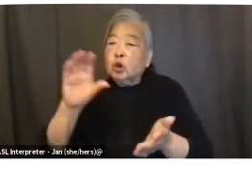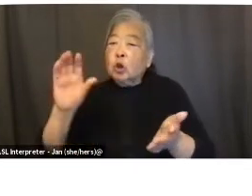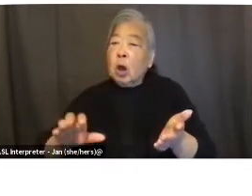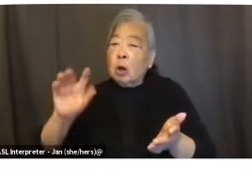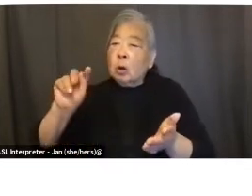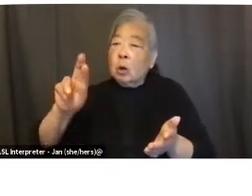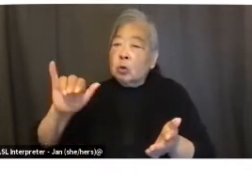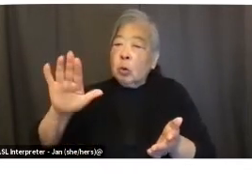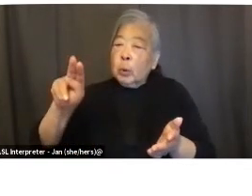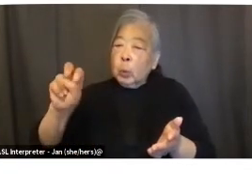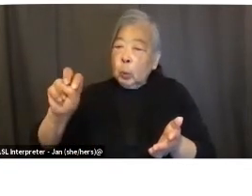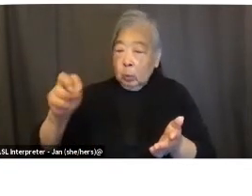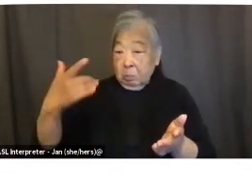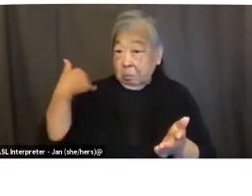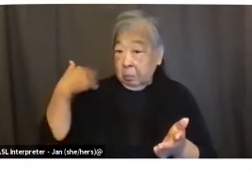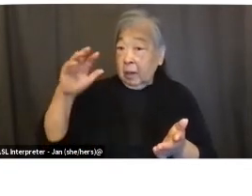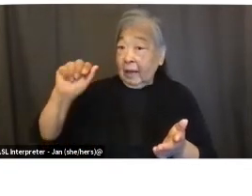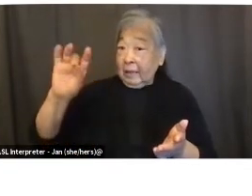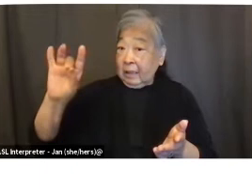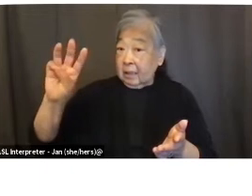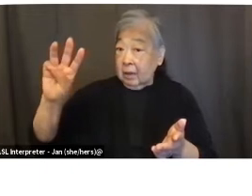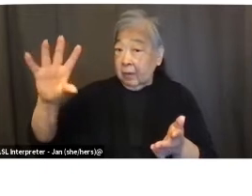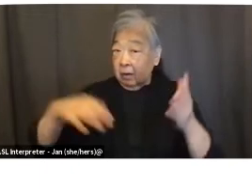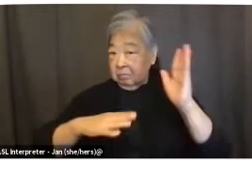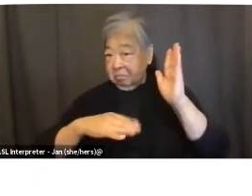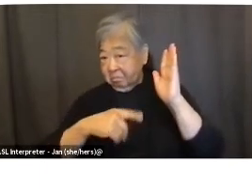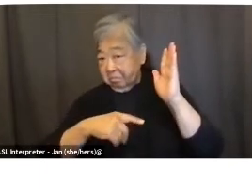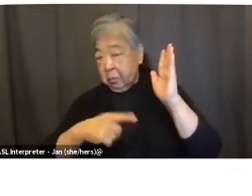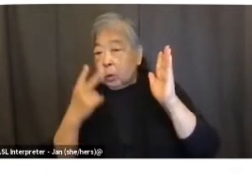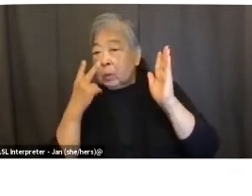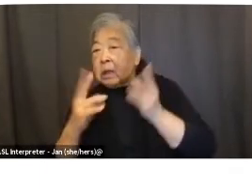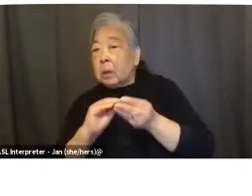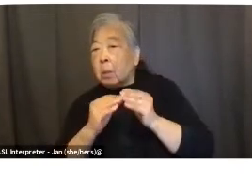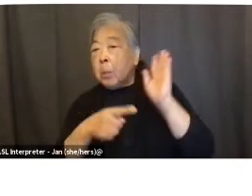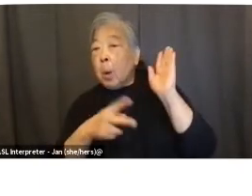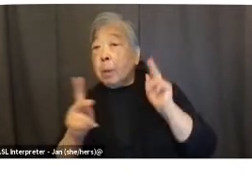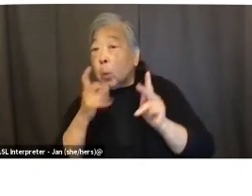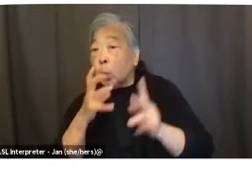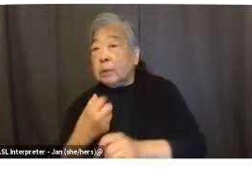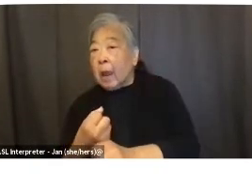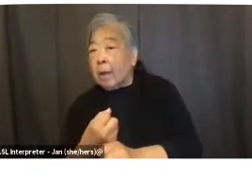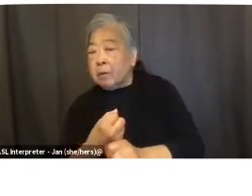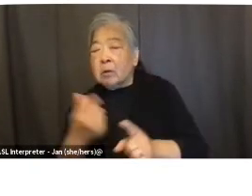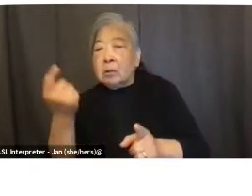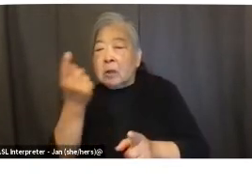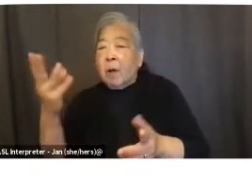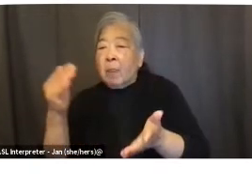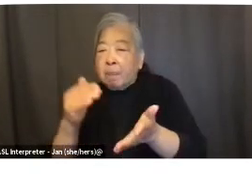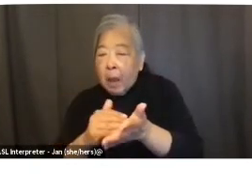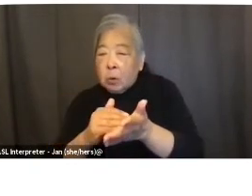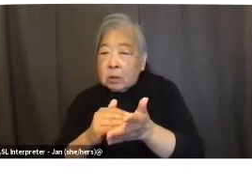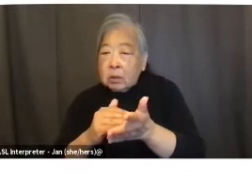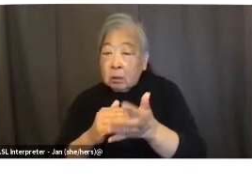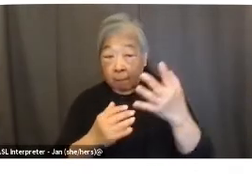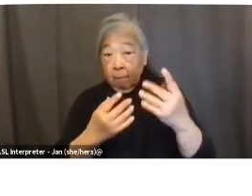1865. And at the bottom, it includes the numbers of enslaved people in the thousands held by 4 out of the